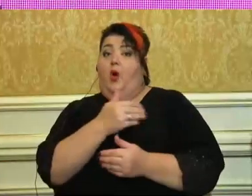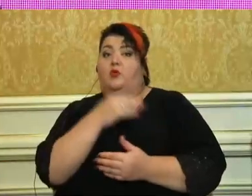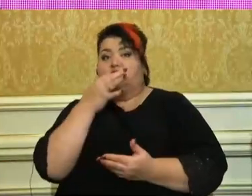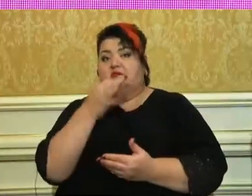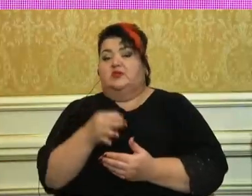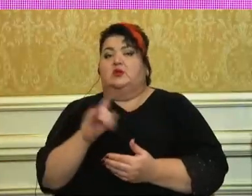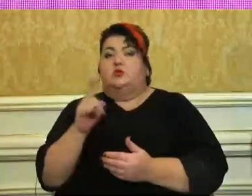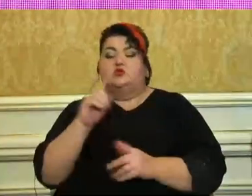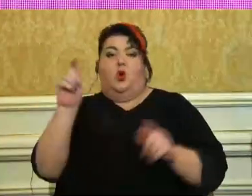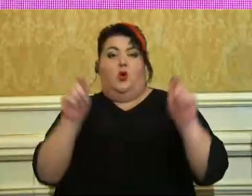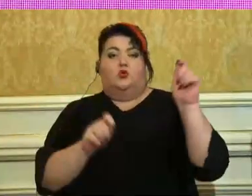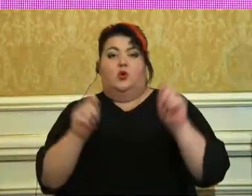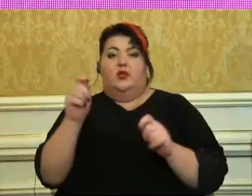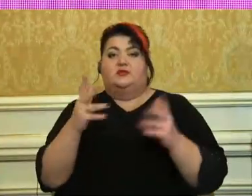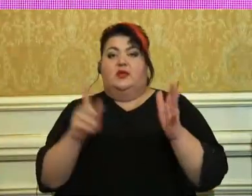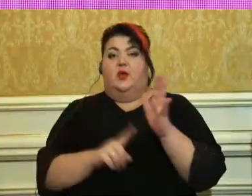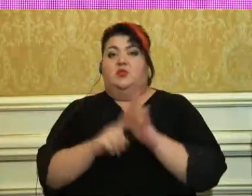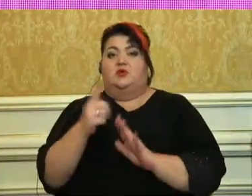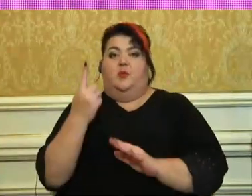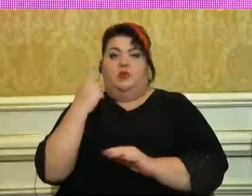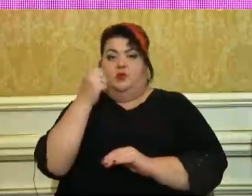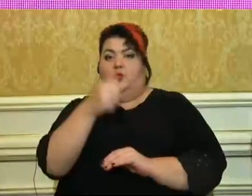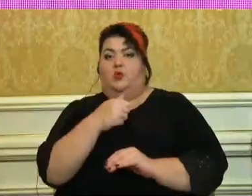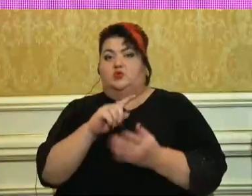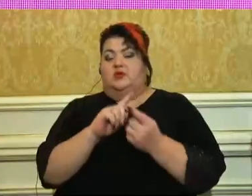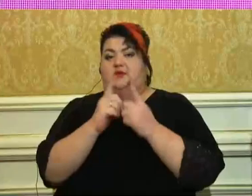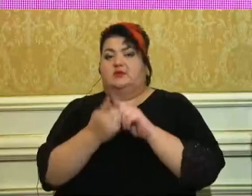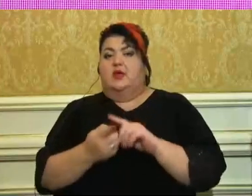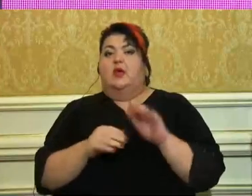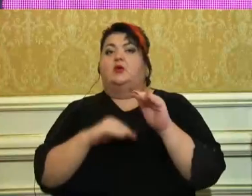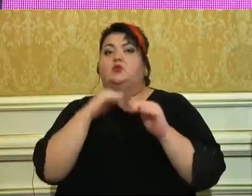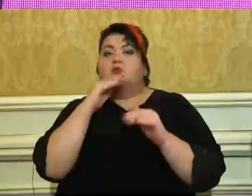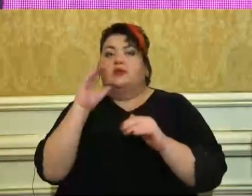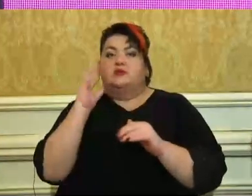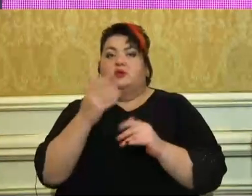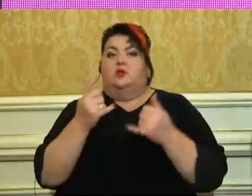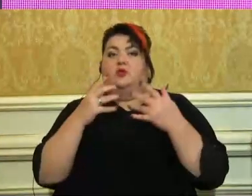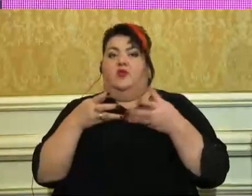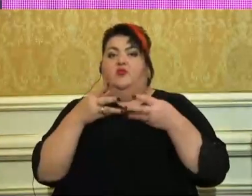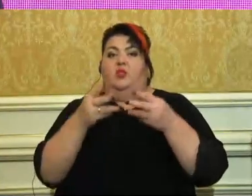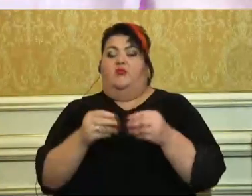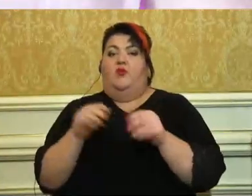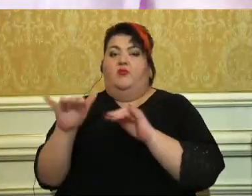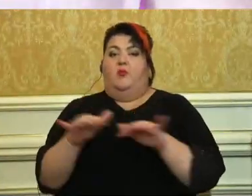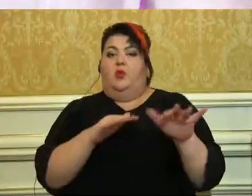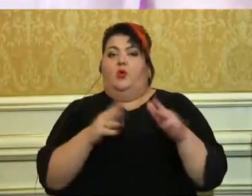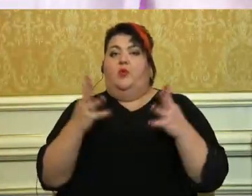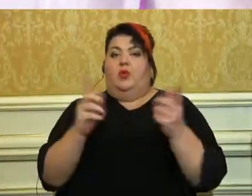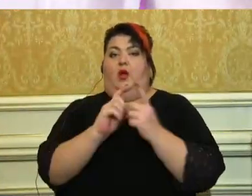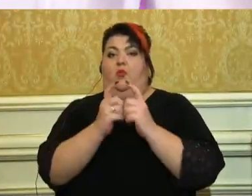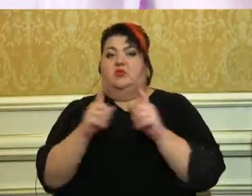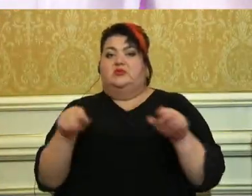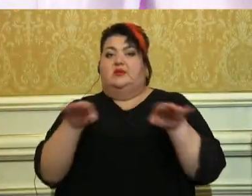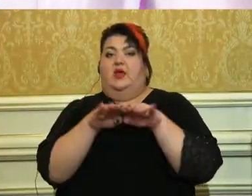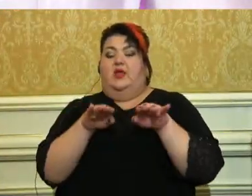making. In general, I would like to say that the Congress, which was established last year, is becoming more and more influential